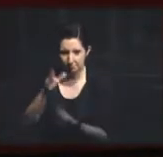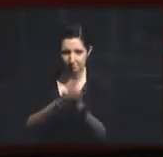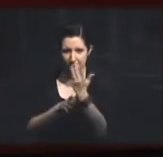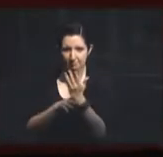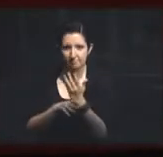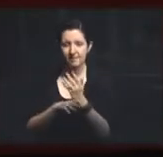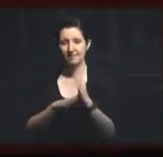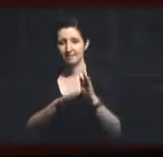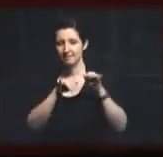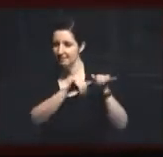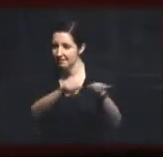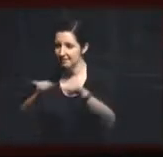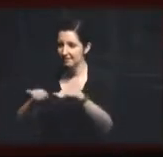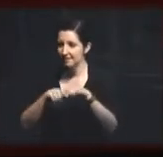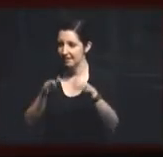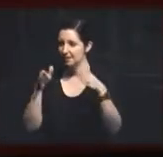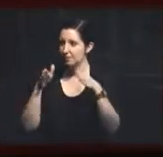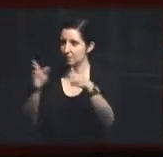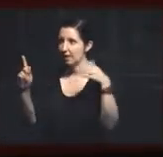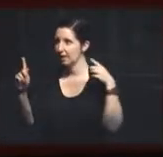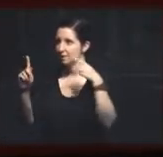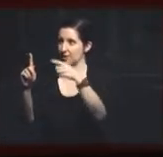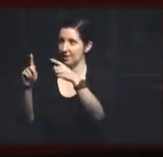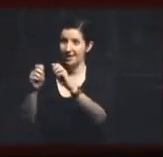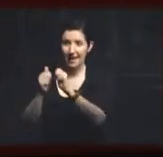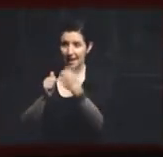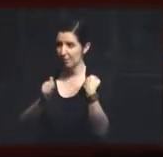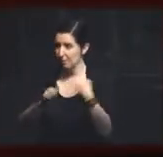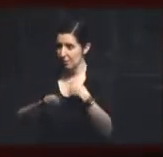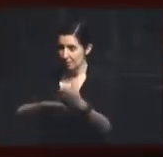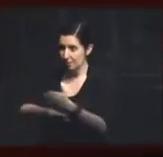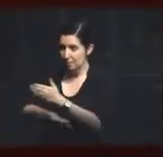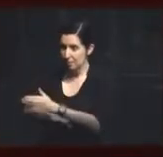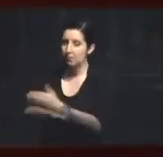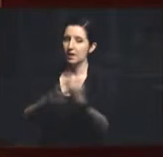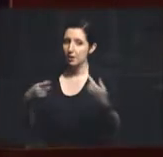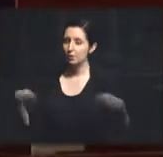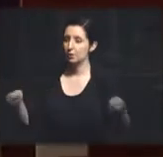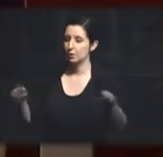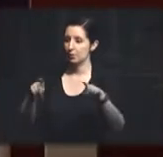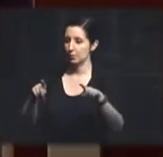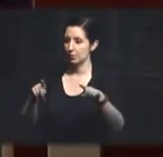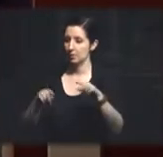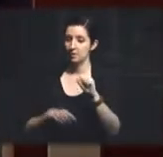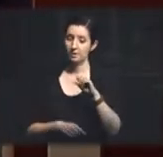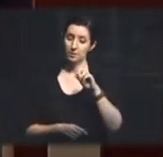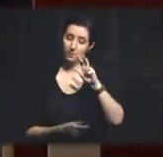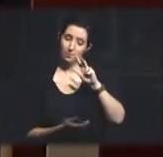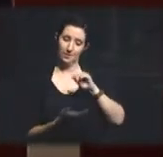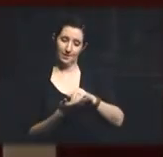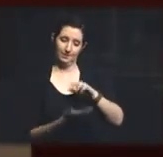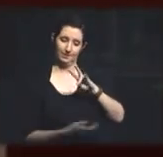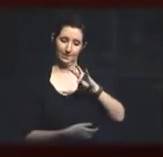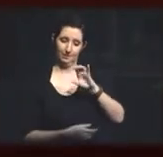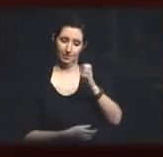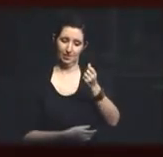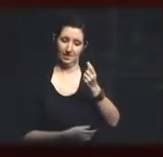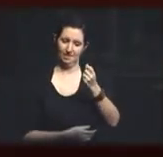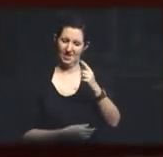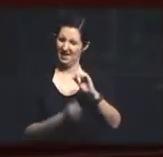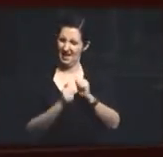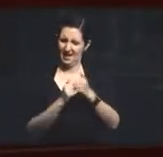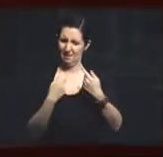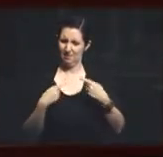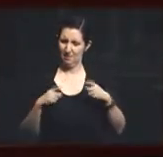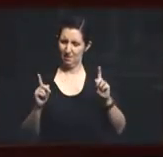do better by our students? You did that. Now, part of the backstory of this 3,711 is that we